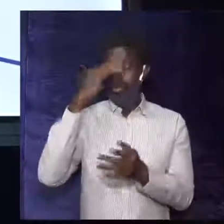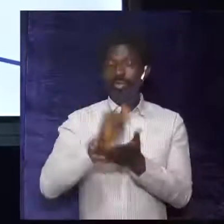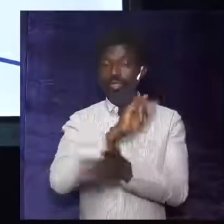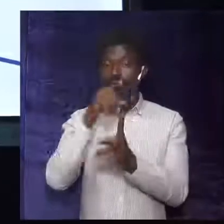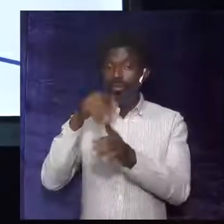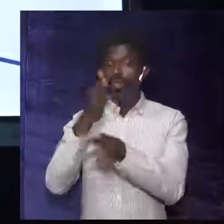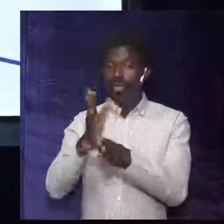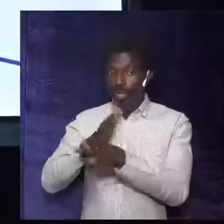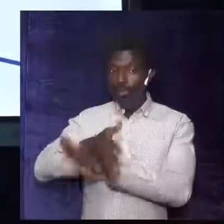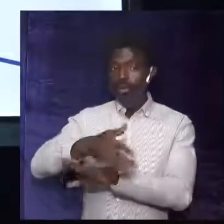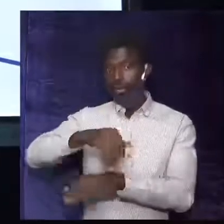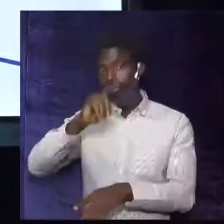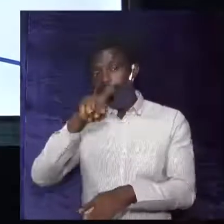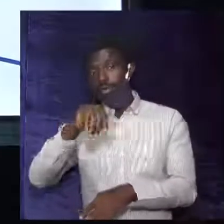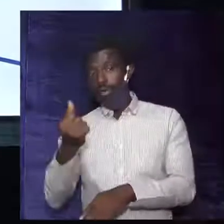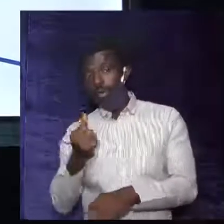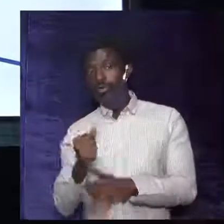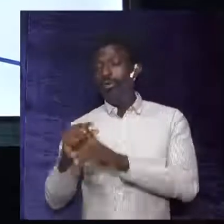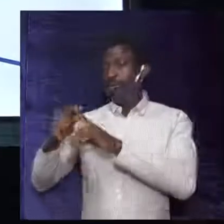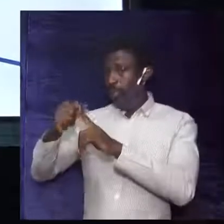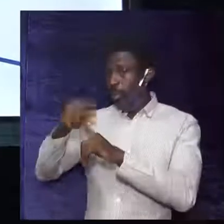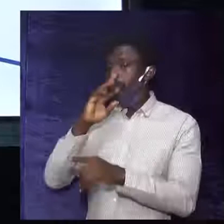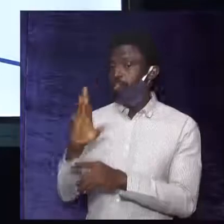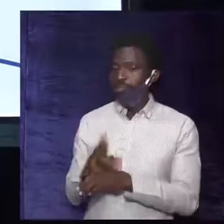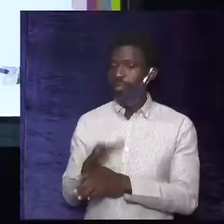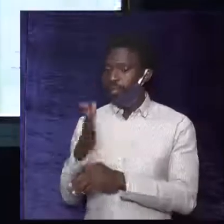when lines cross each other, angles are formed.